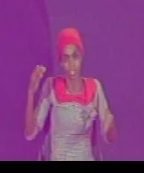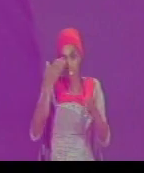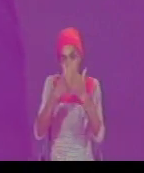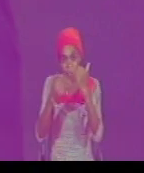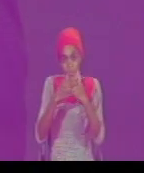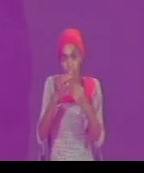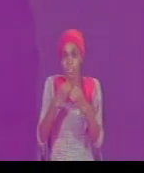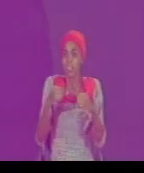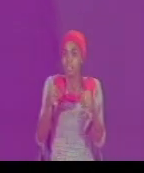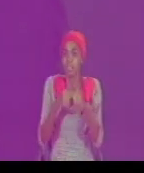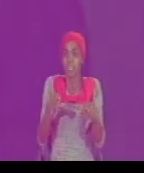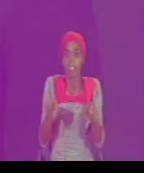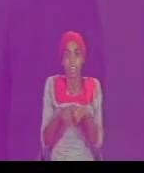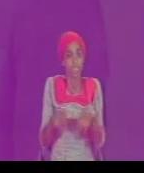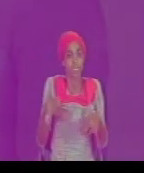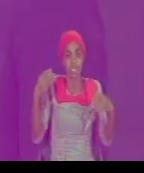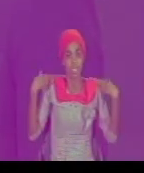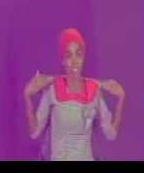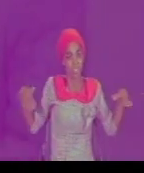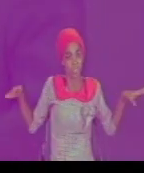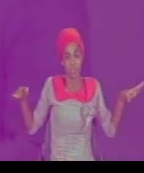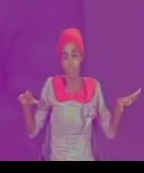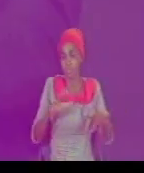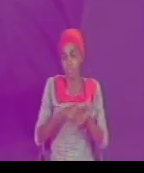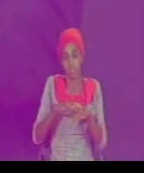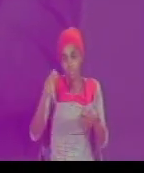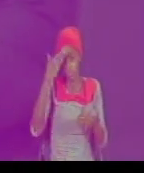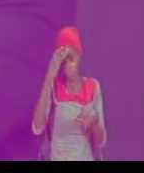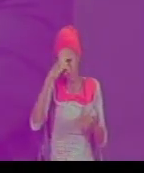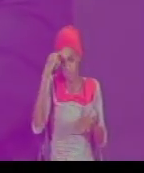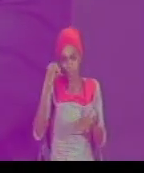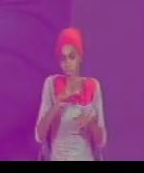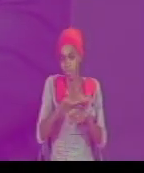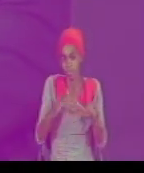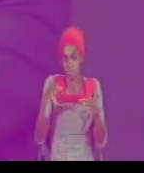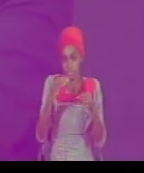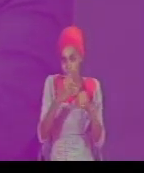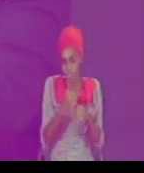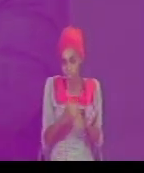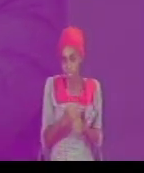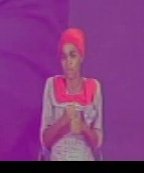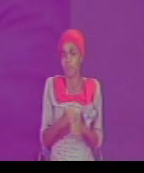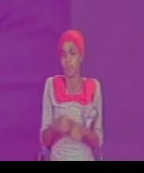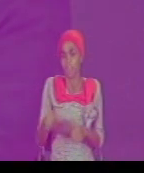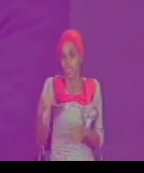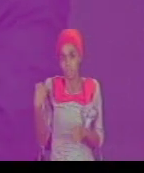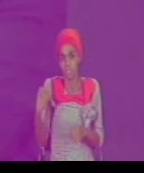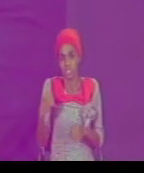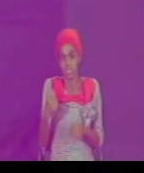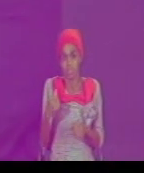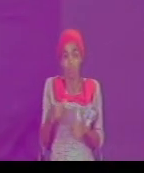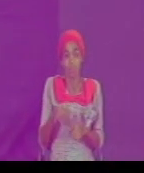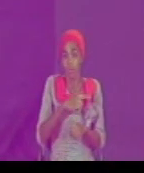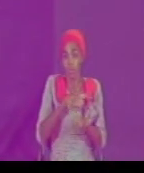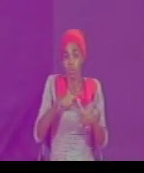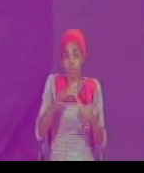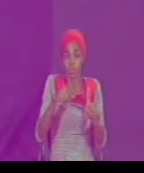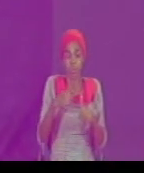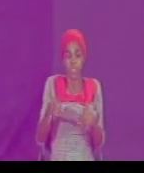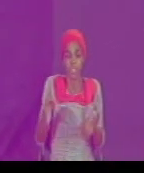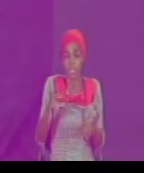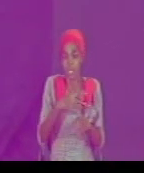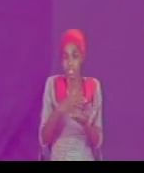knew, because they didn't taste redemption. But when I sing a redemption story,